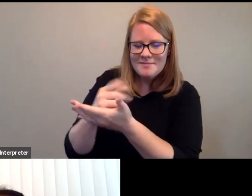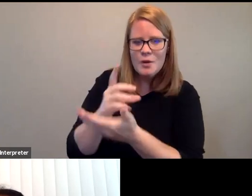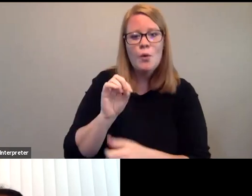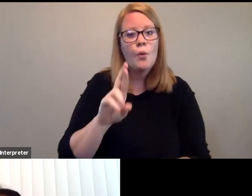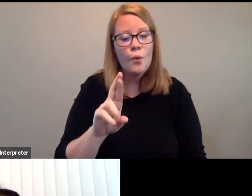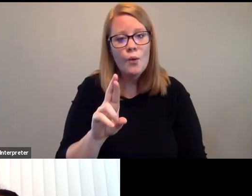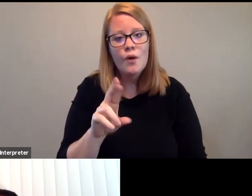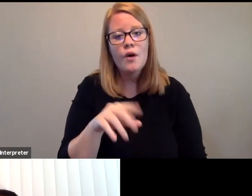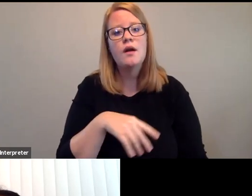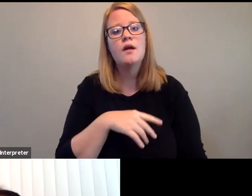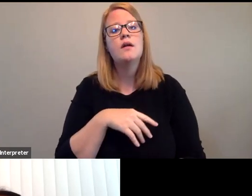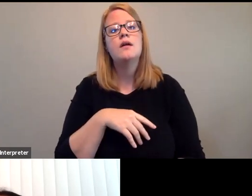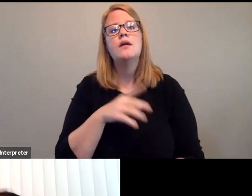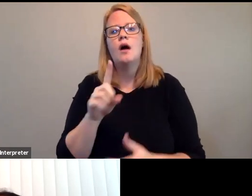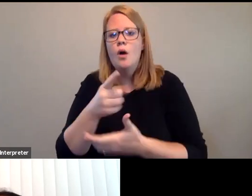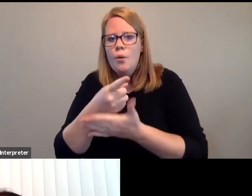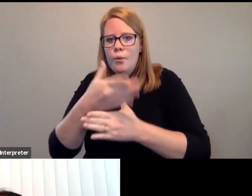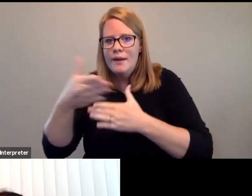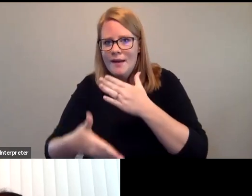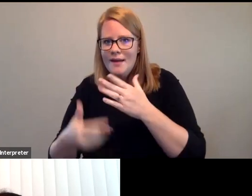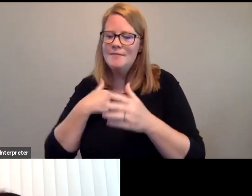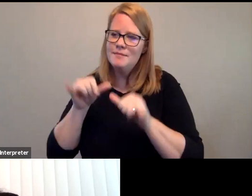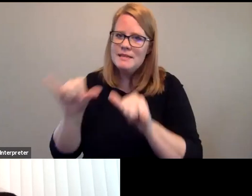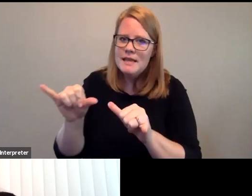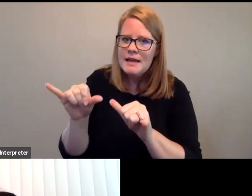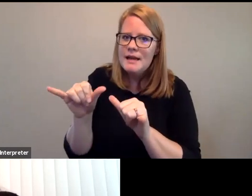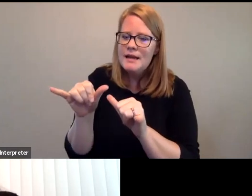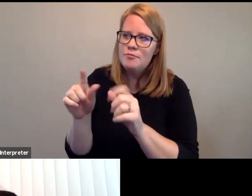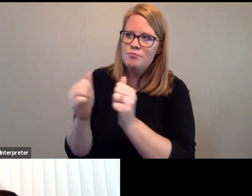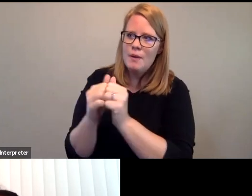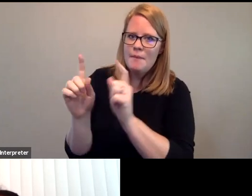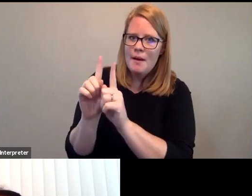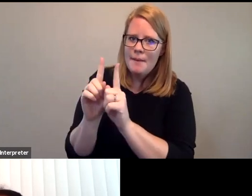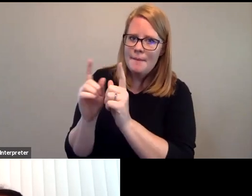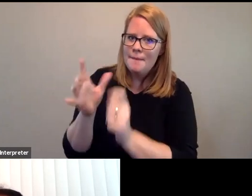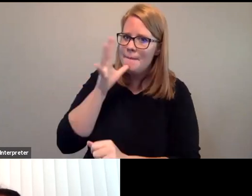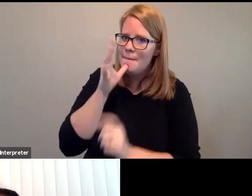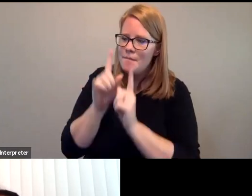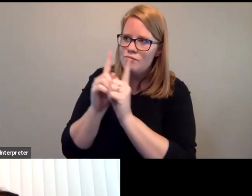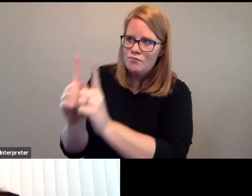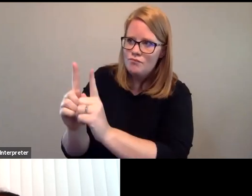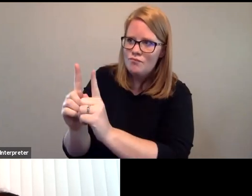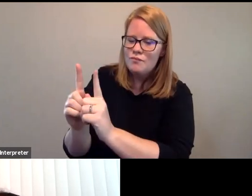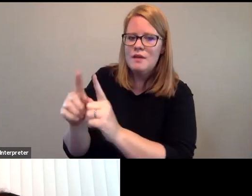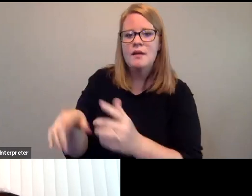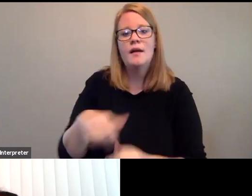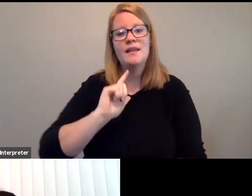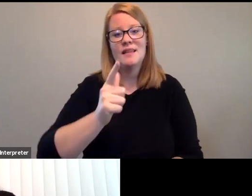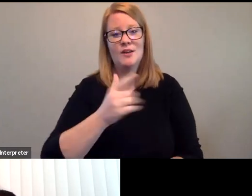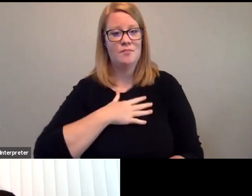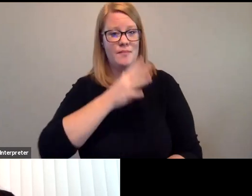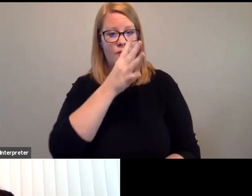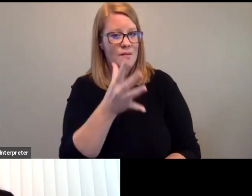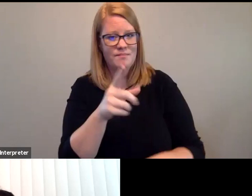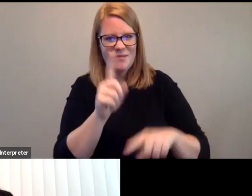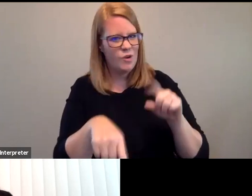no longer able to harvest, we took over, and then it was me and my mom staying out there almost the whole month, and having all the